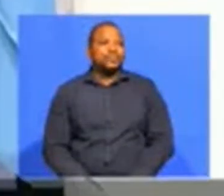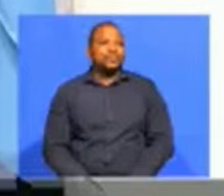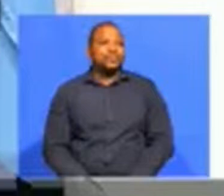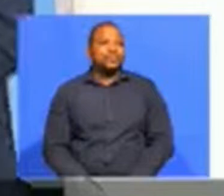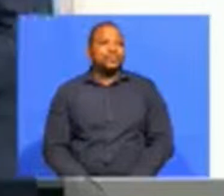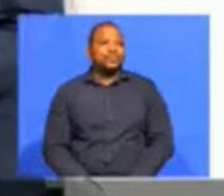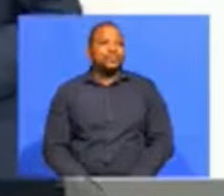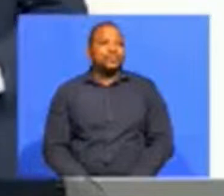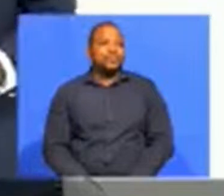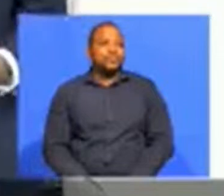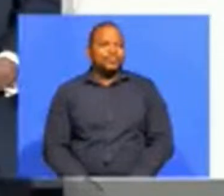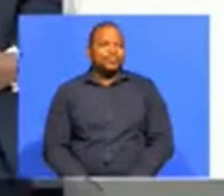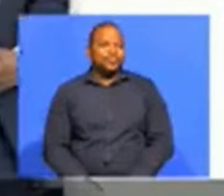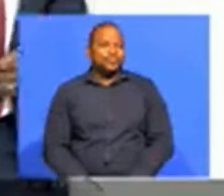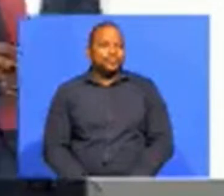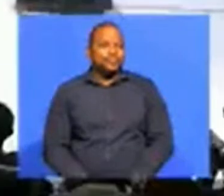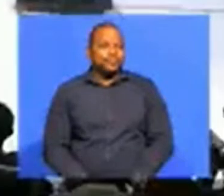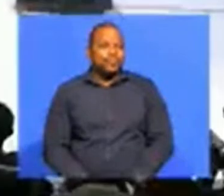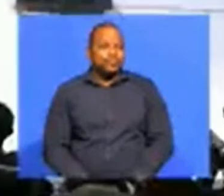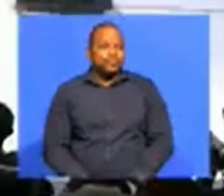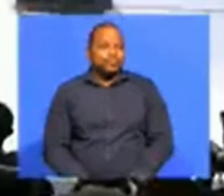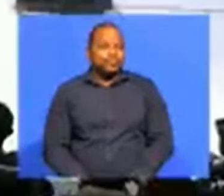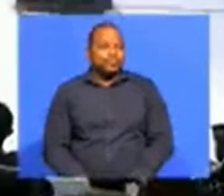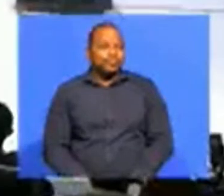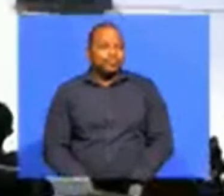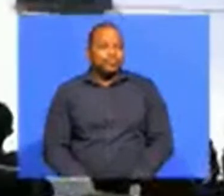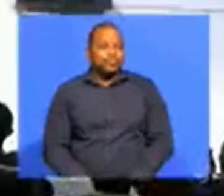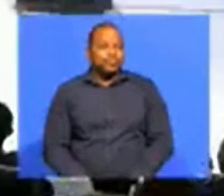Thank you, Excellencies.